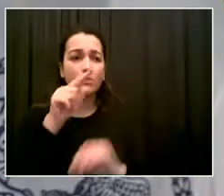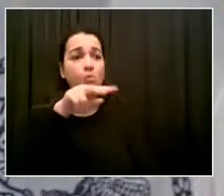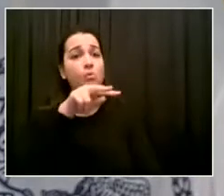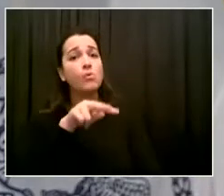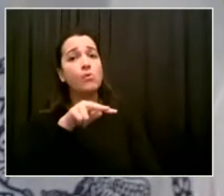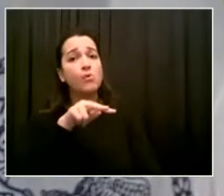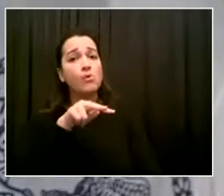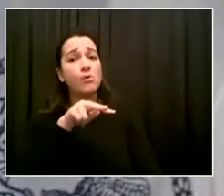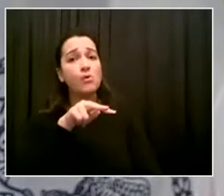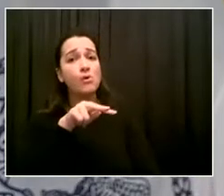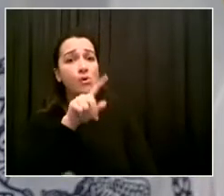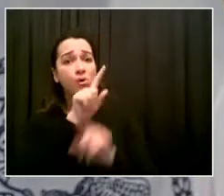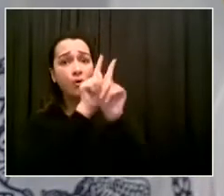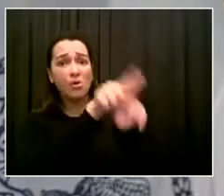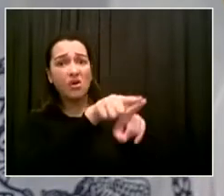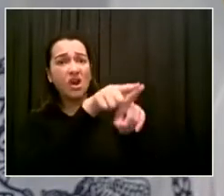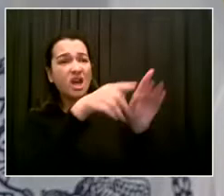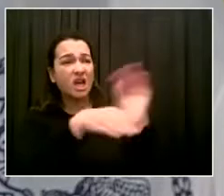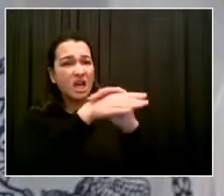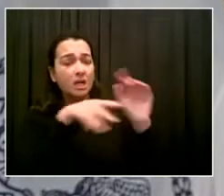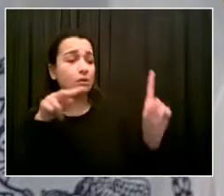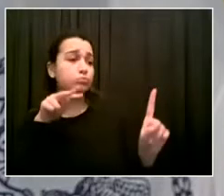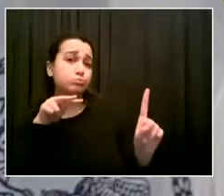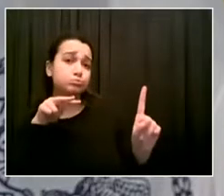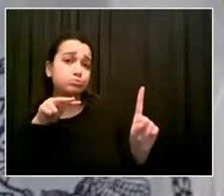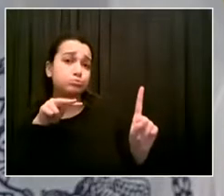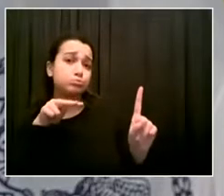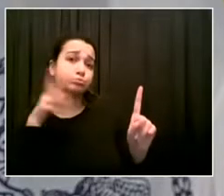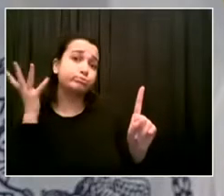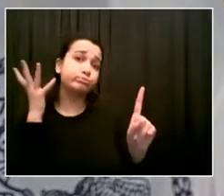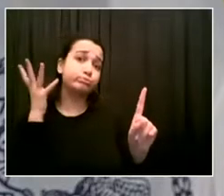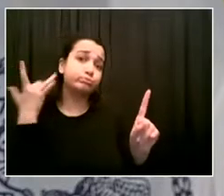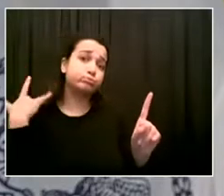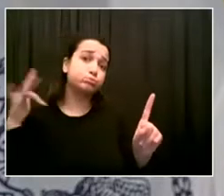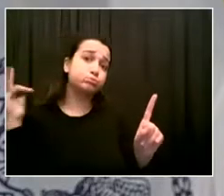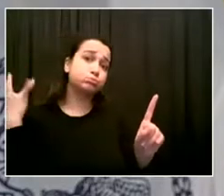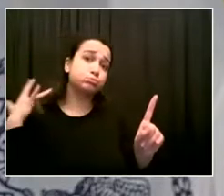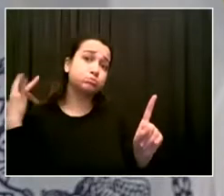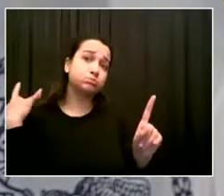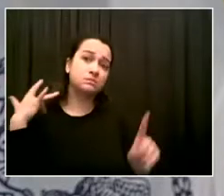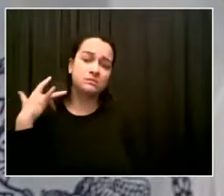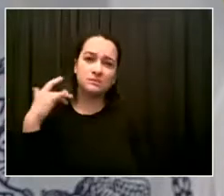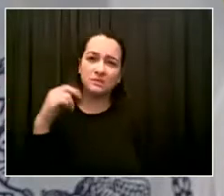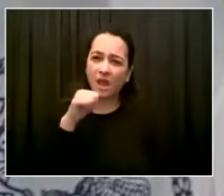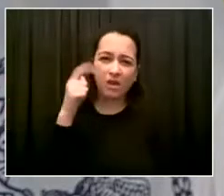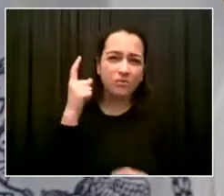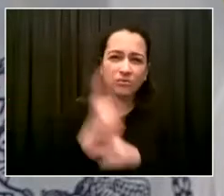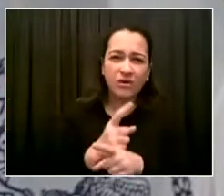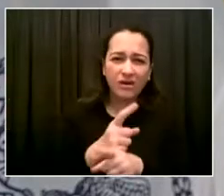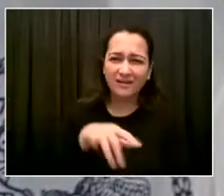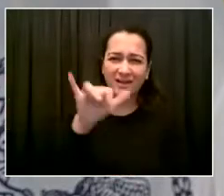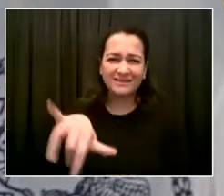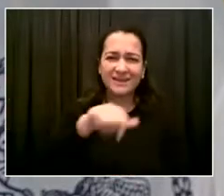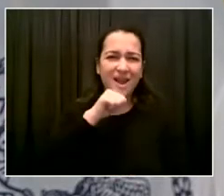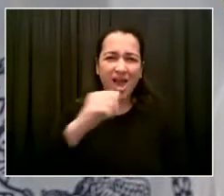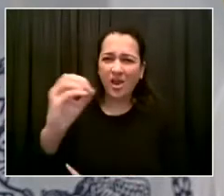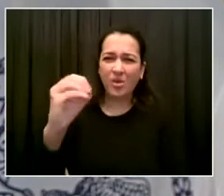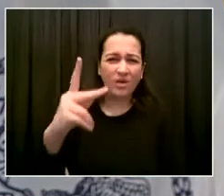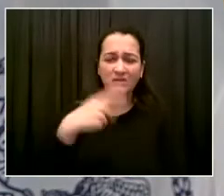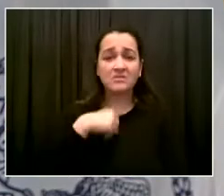attacked, do whatever you can. Make noise, call out what's happening, go and try and